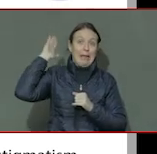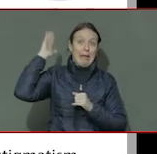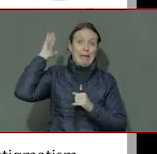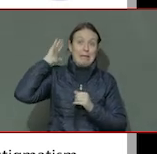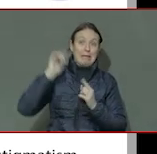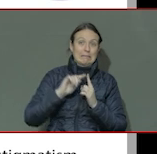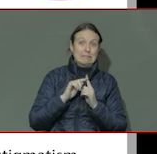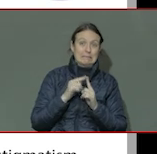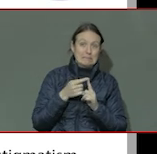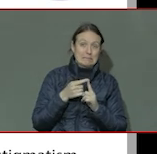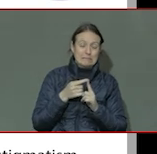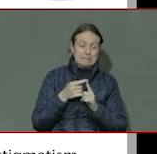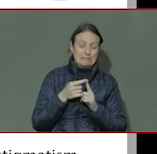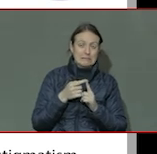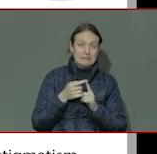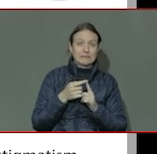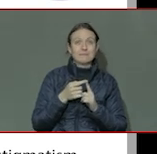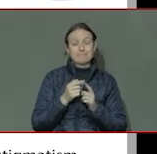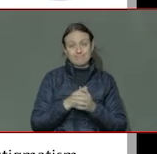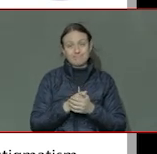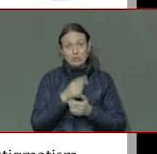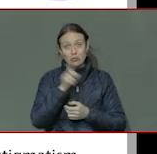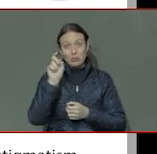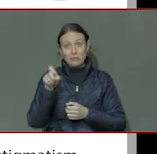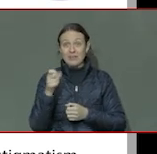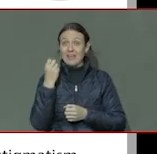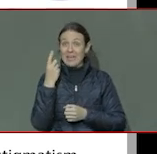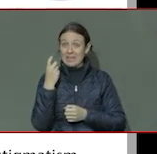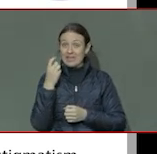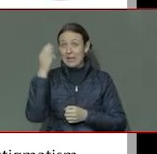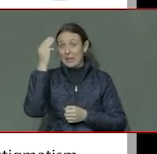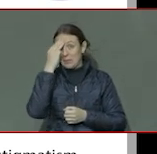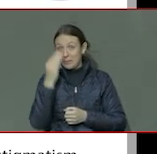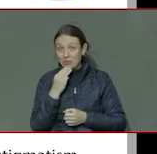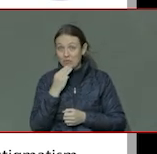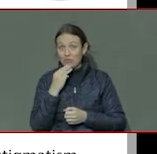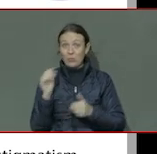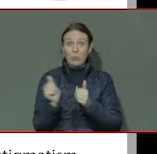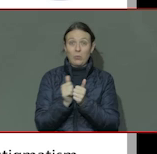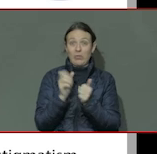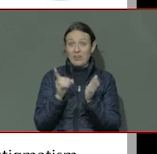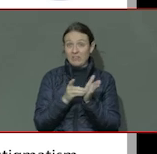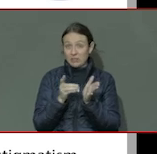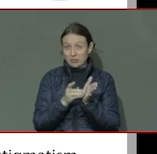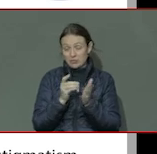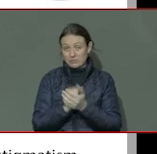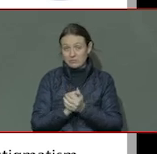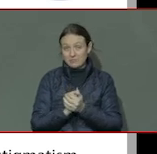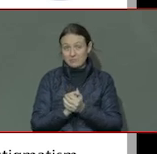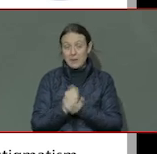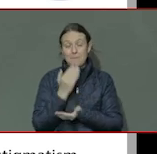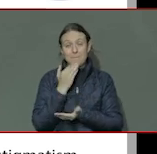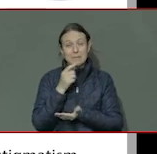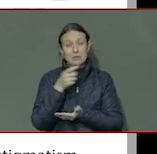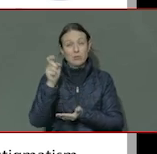far. So make sure that you understand your diagrams with your definitions, and then please that you